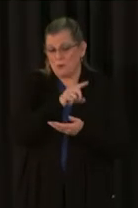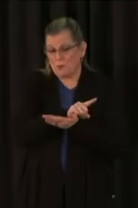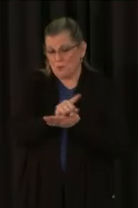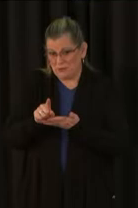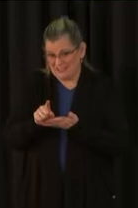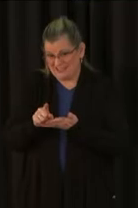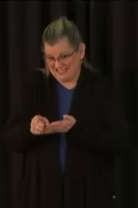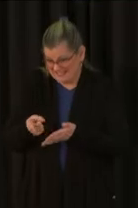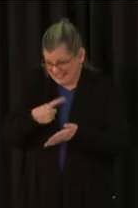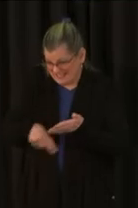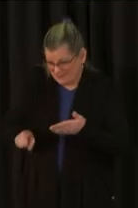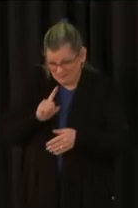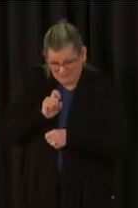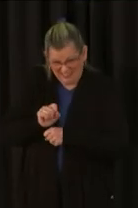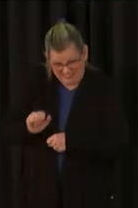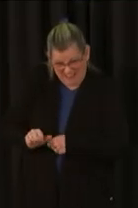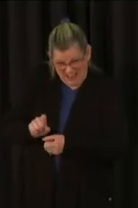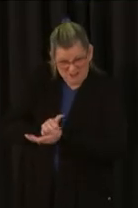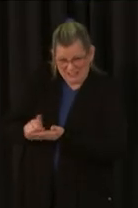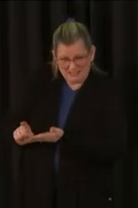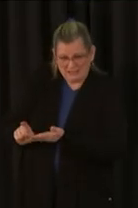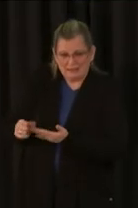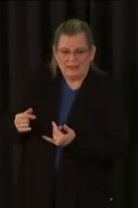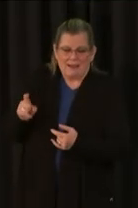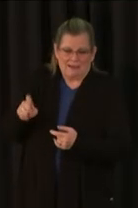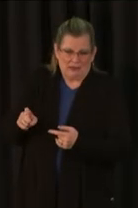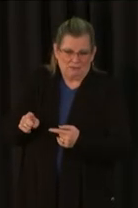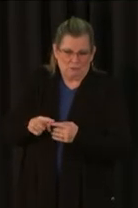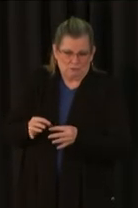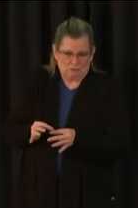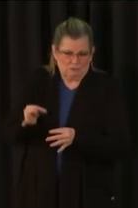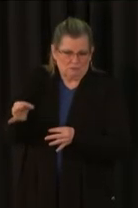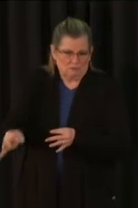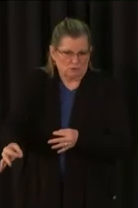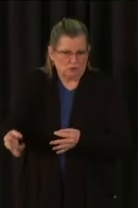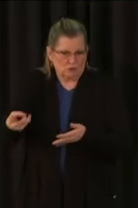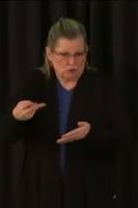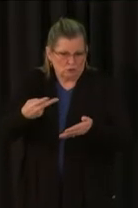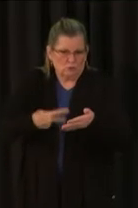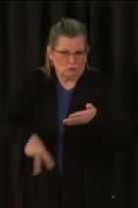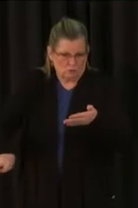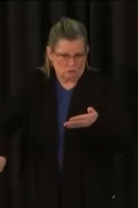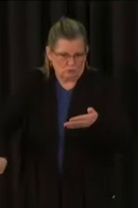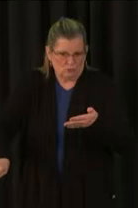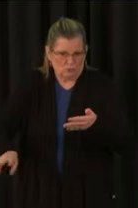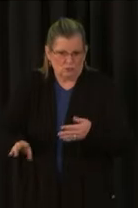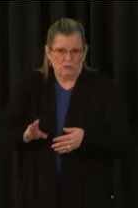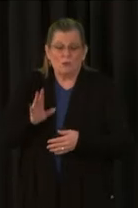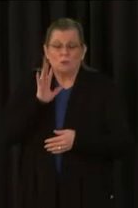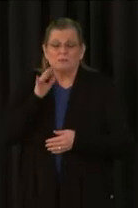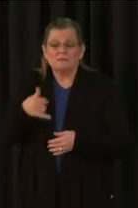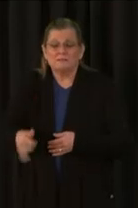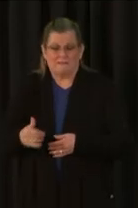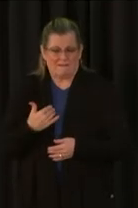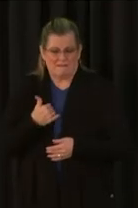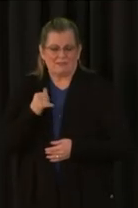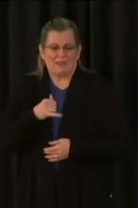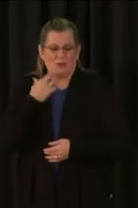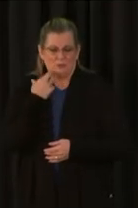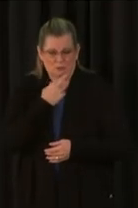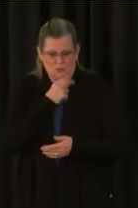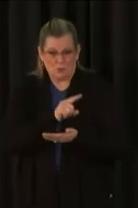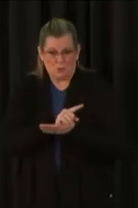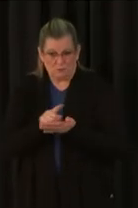back a week, so it will be starting on Monday, January 25th. You can reach out to